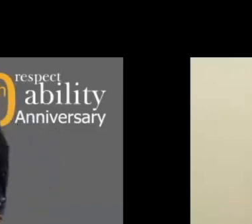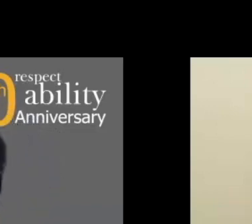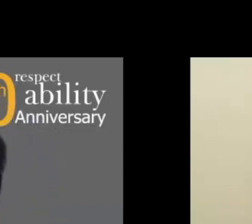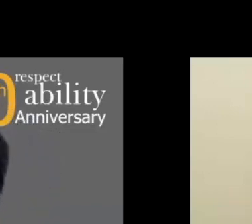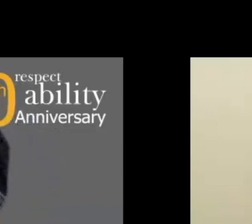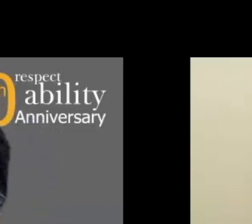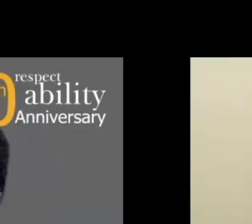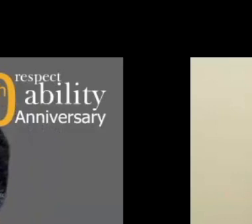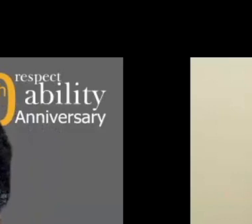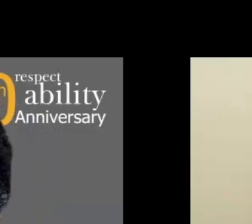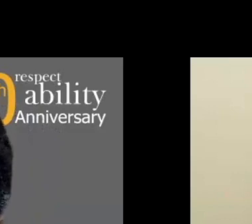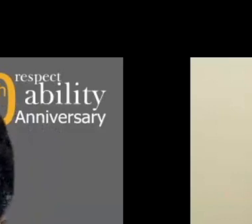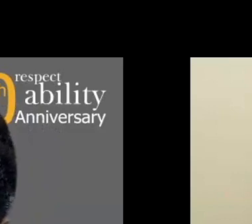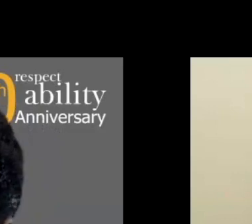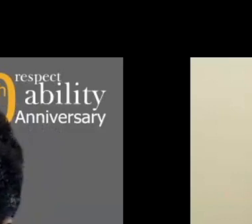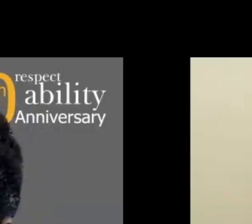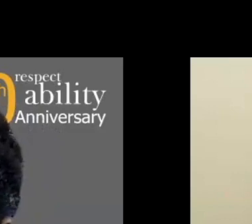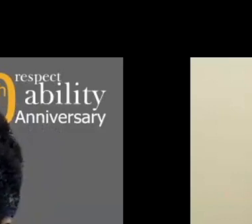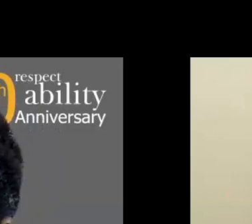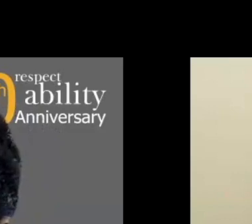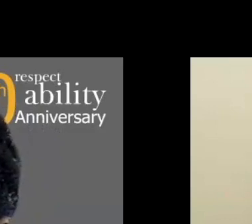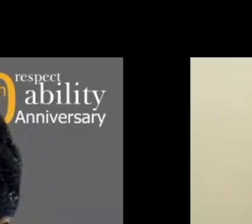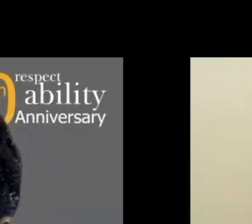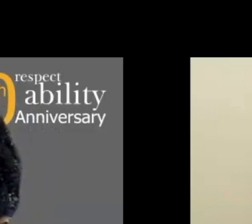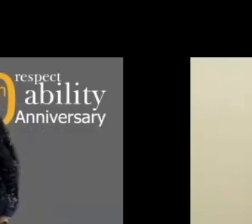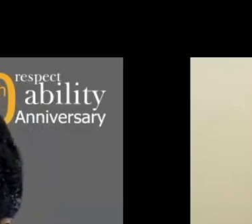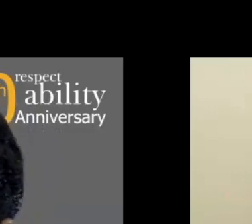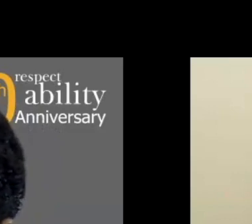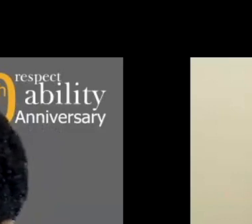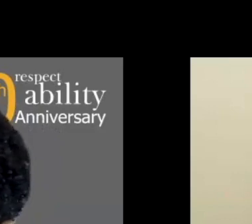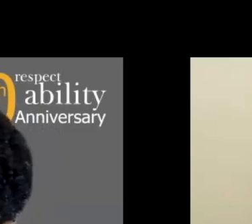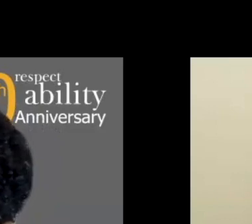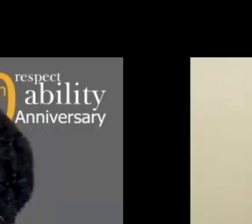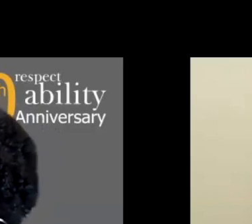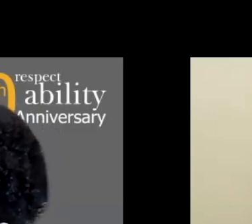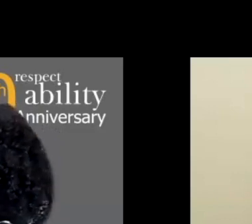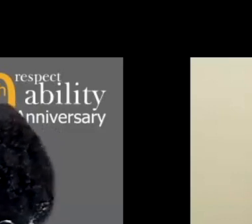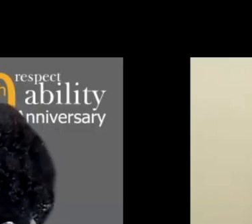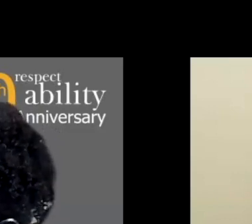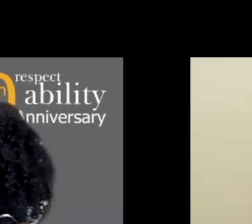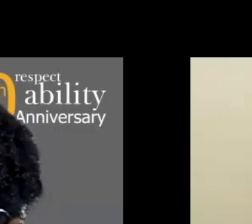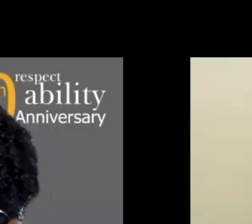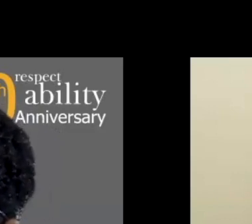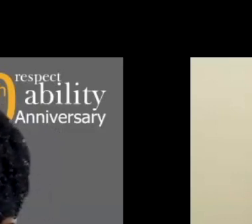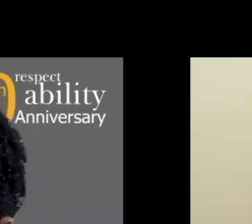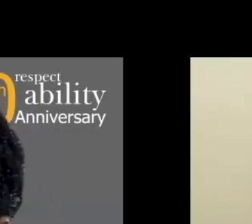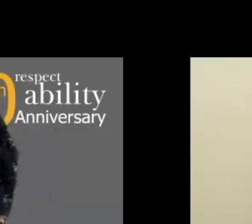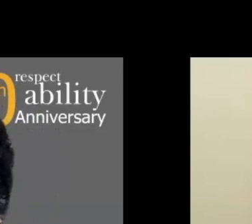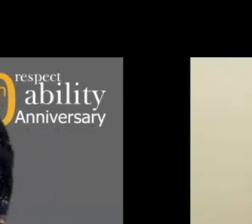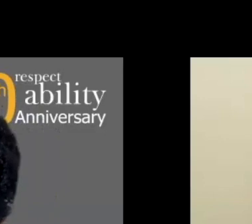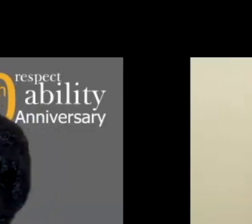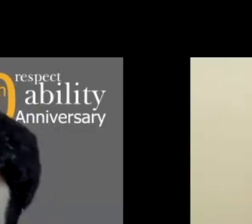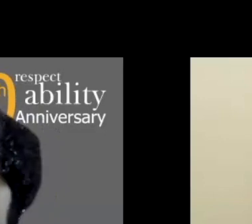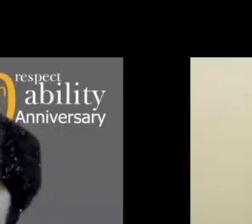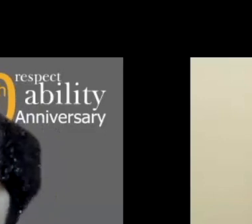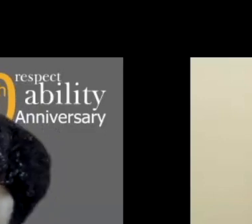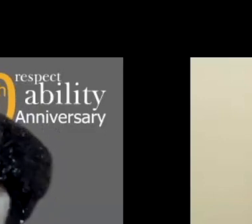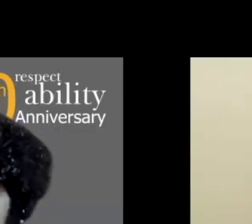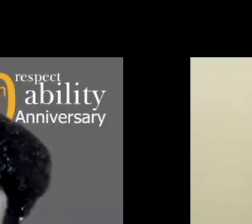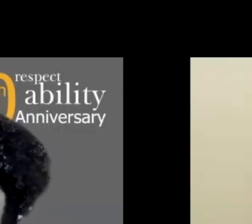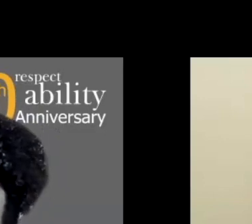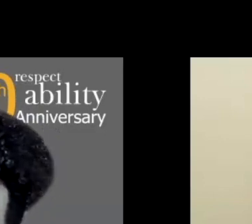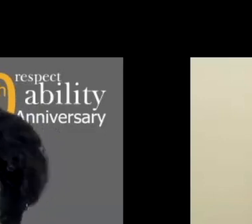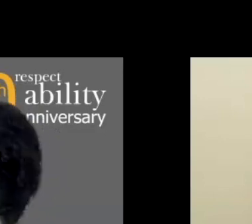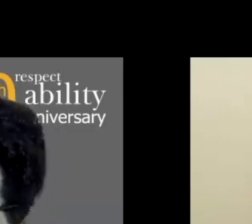are doing this and honoring him and his legacy, and remembering him today. So thank you all for joining us